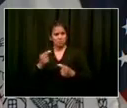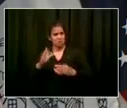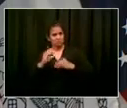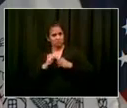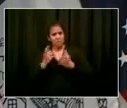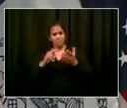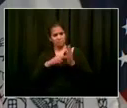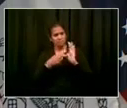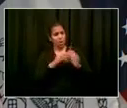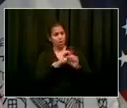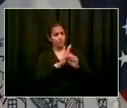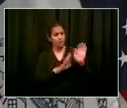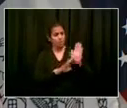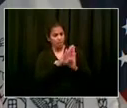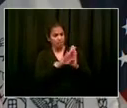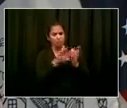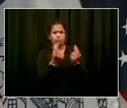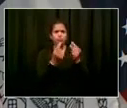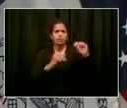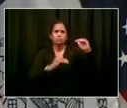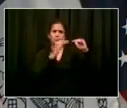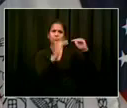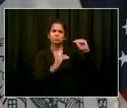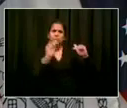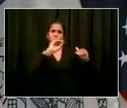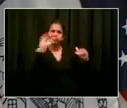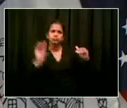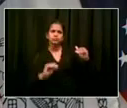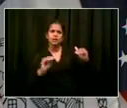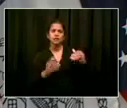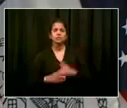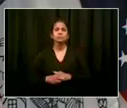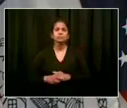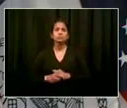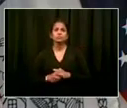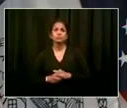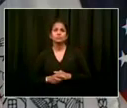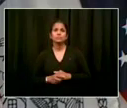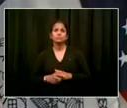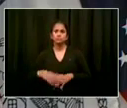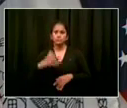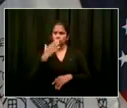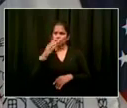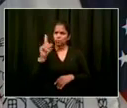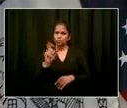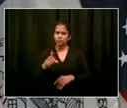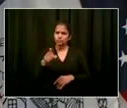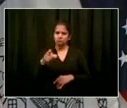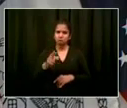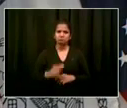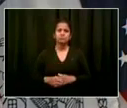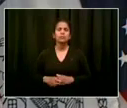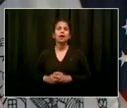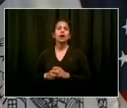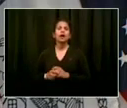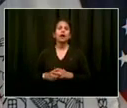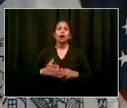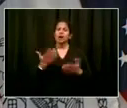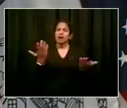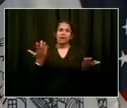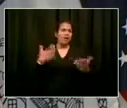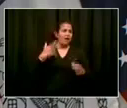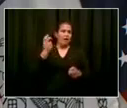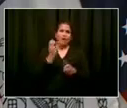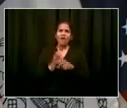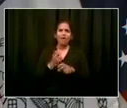that everyday people have every right to think about and ask, but I think both are hard to give you a very tangible answer to